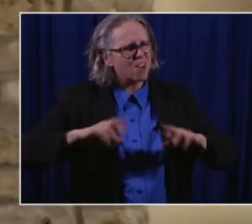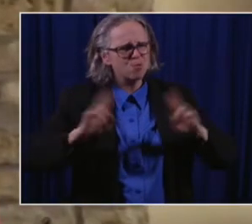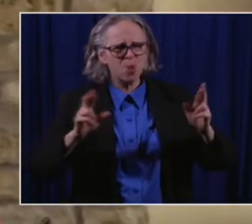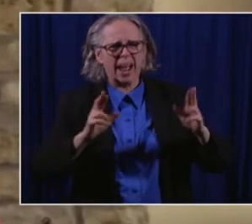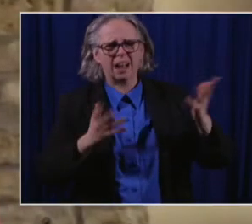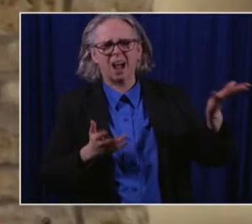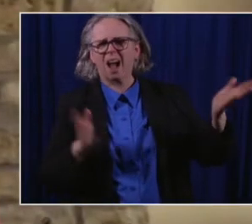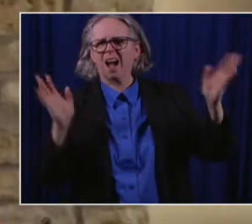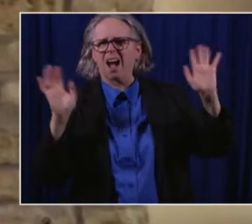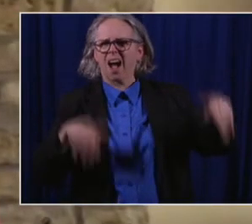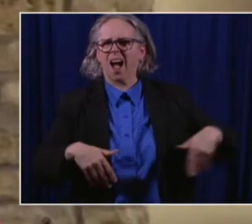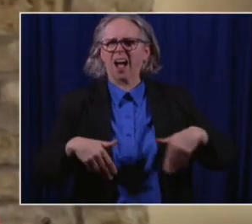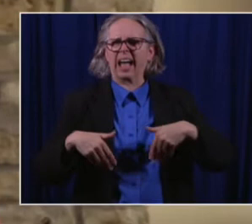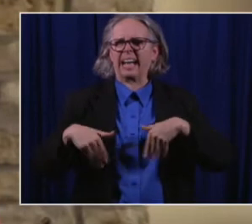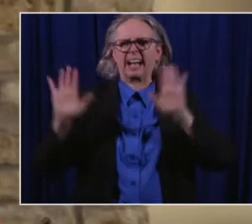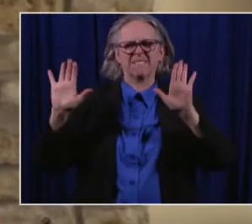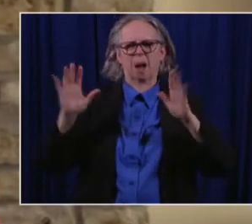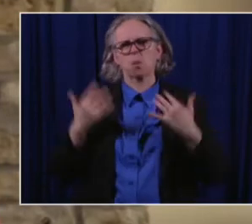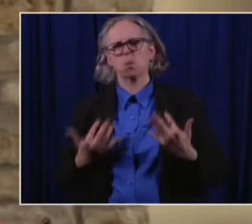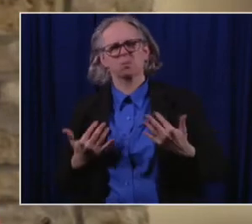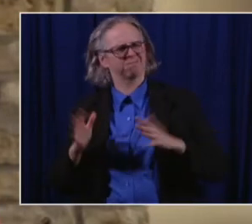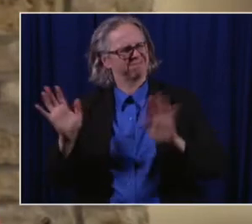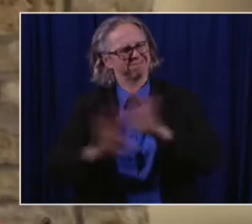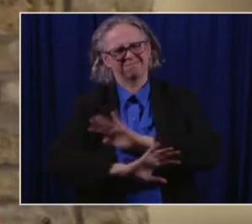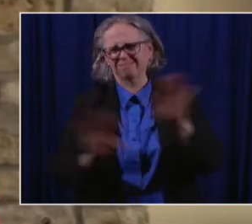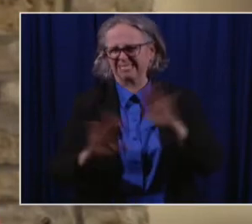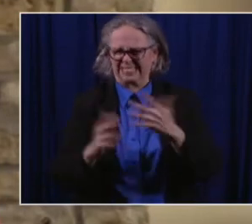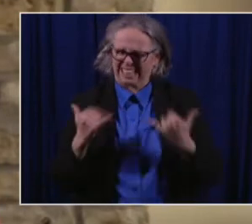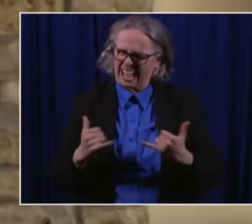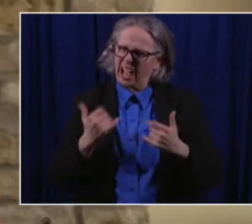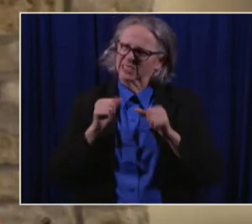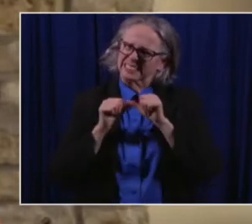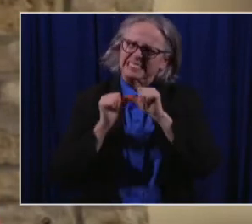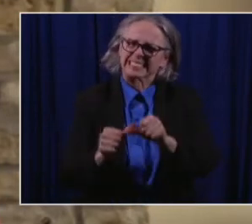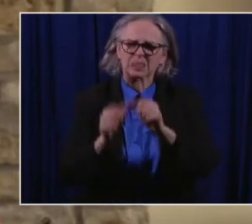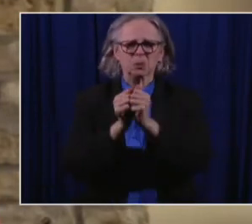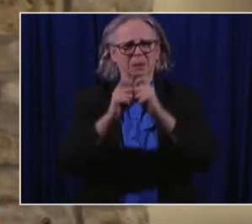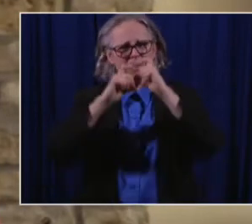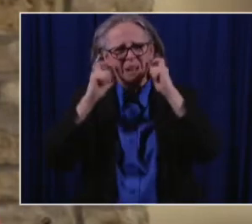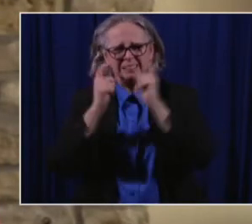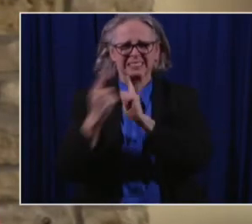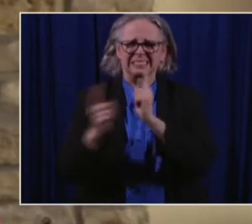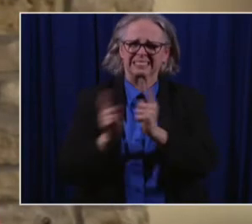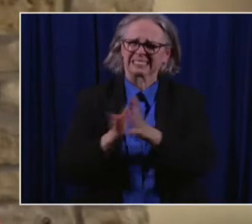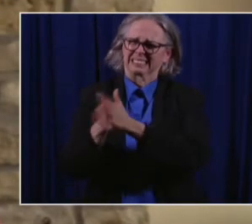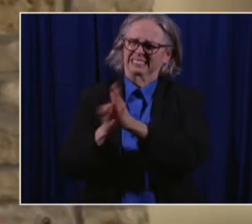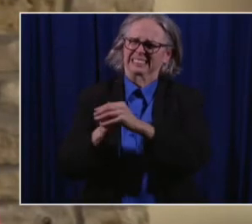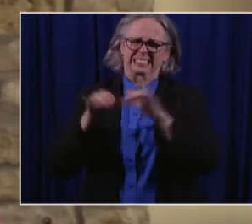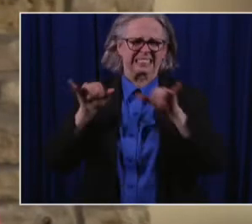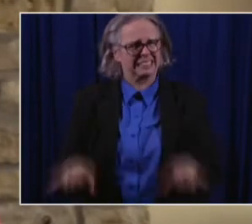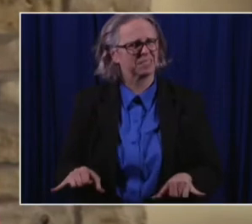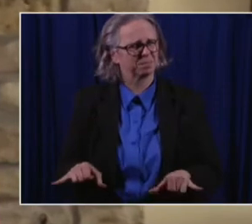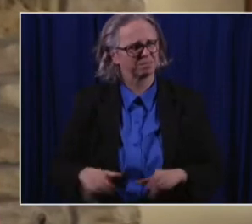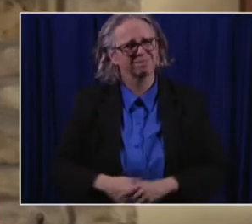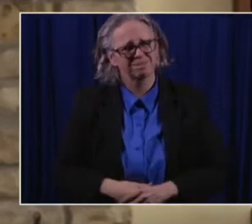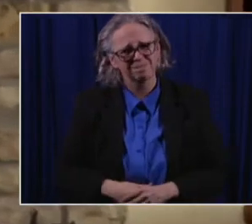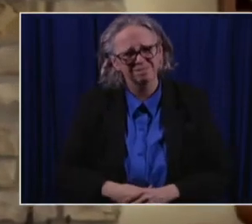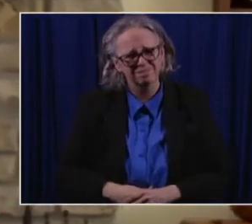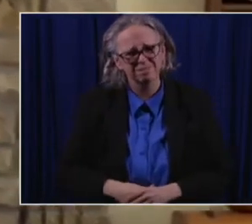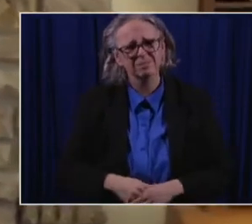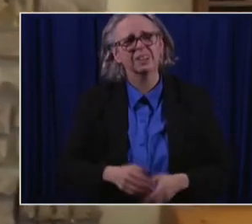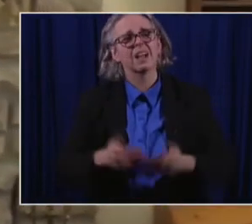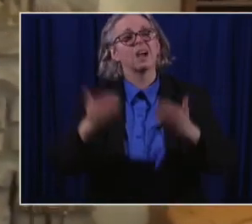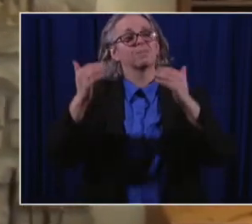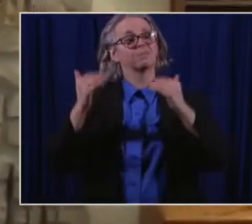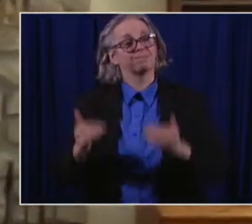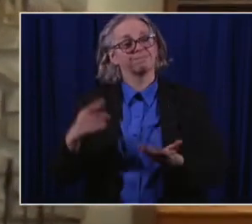work you do every single day. Eric, let's go to our color map. This is Thursday. This is the day we show the color